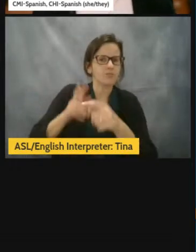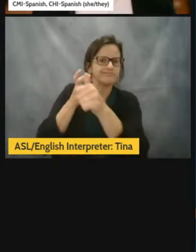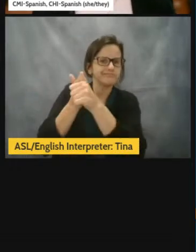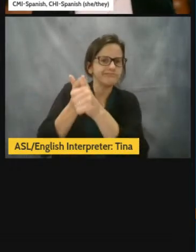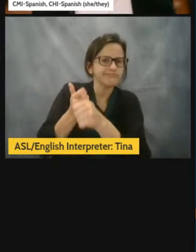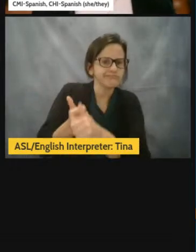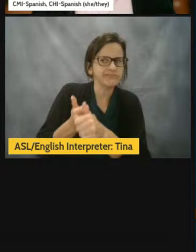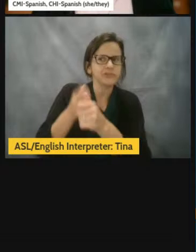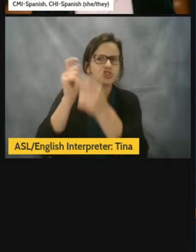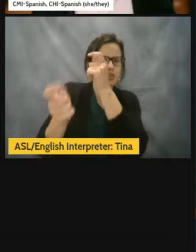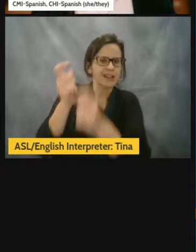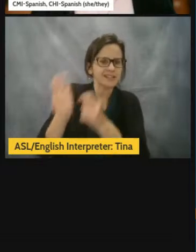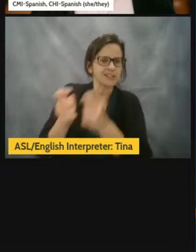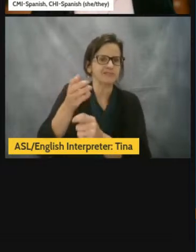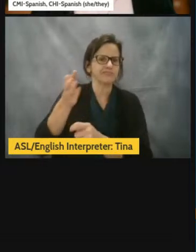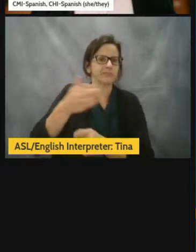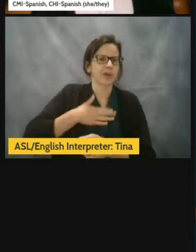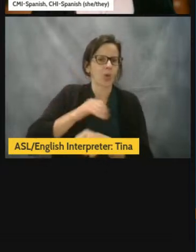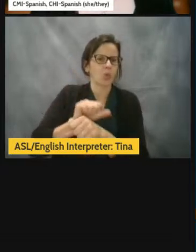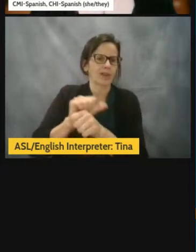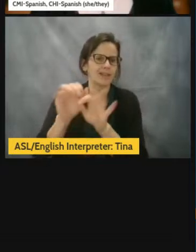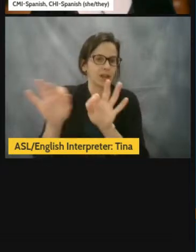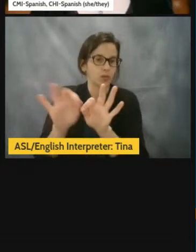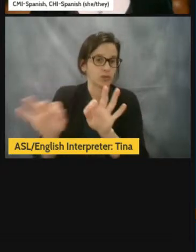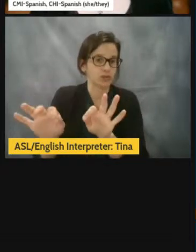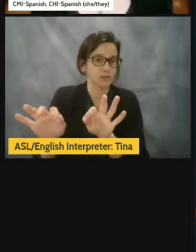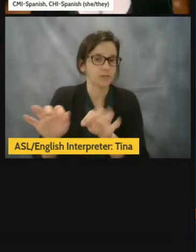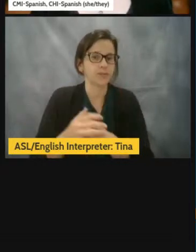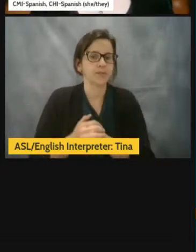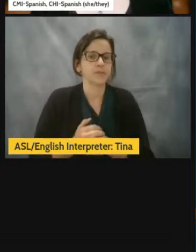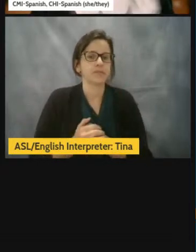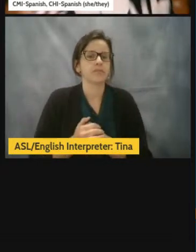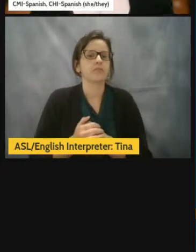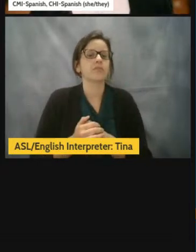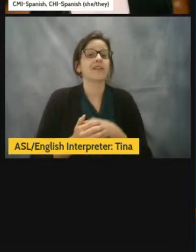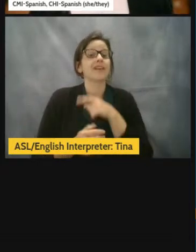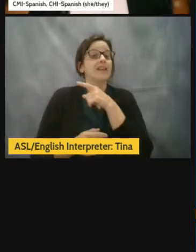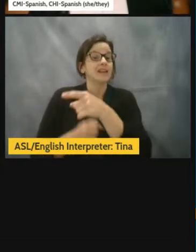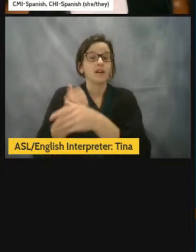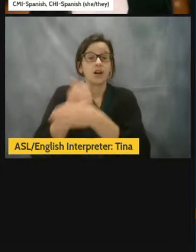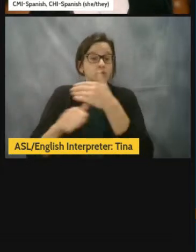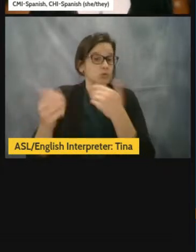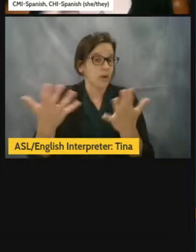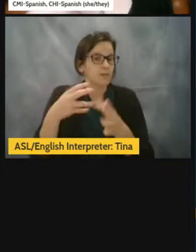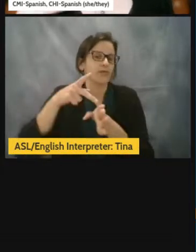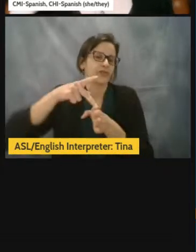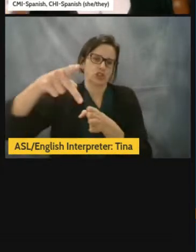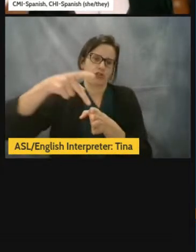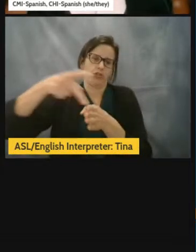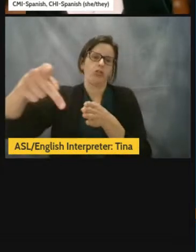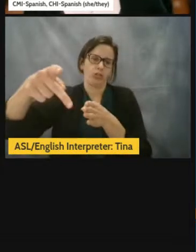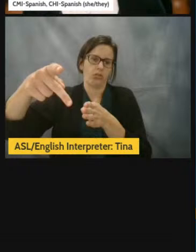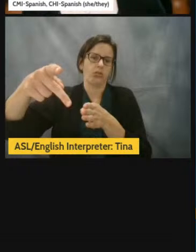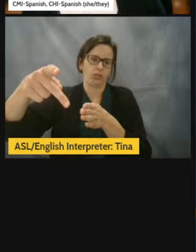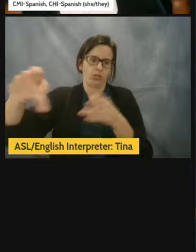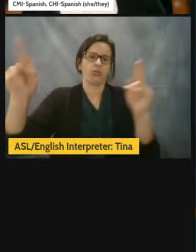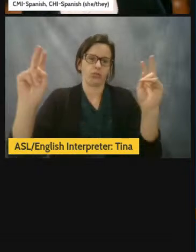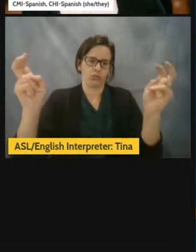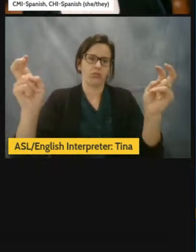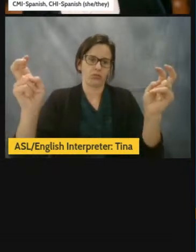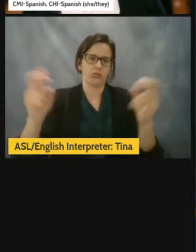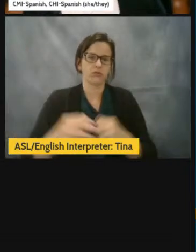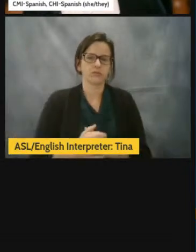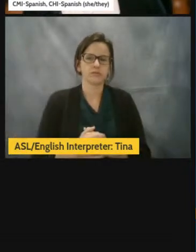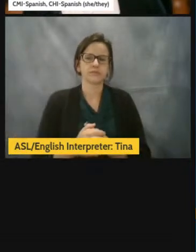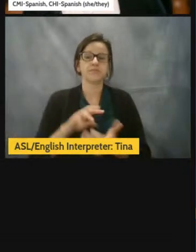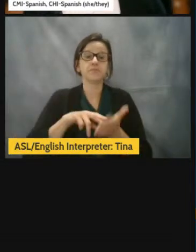working languages. All right, so this has to do with professionalism. So if you are a